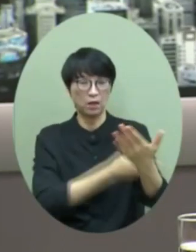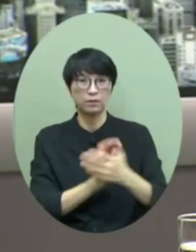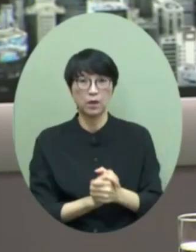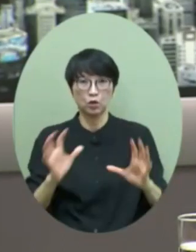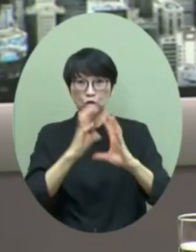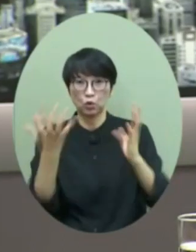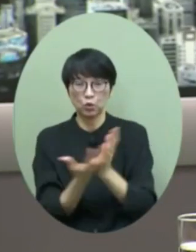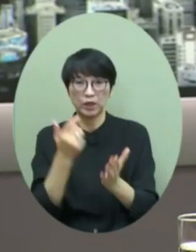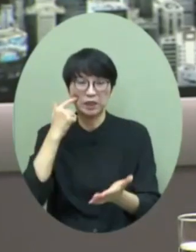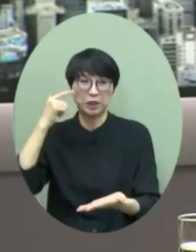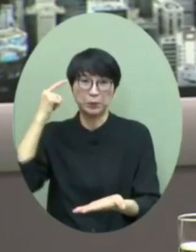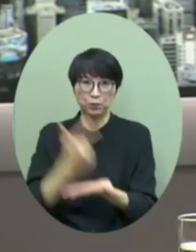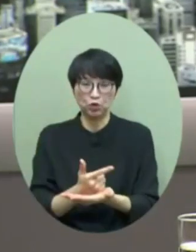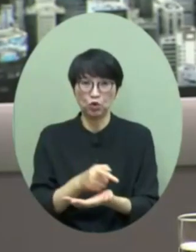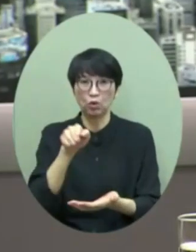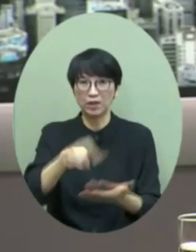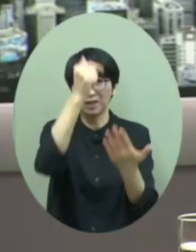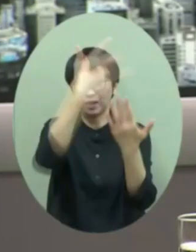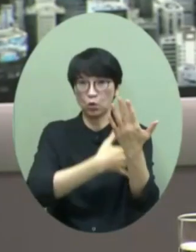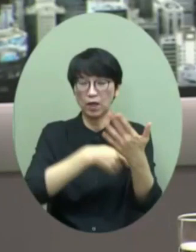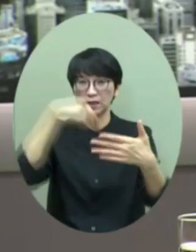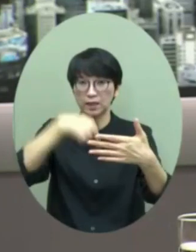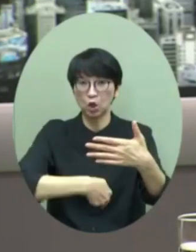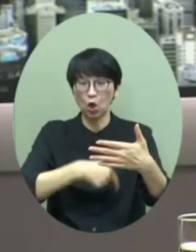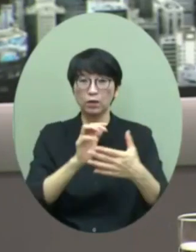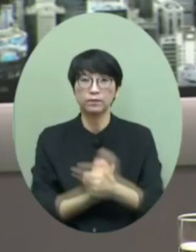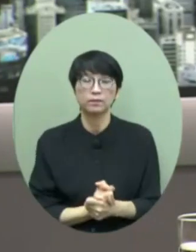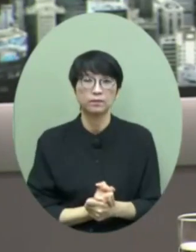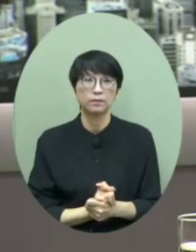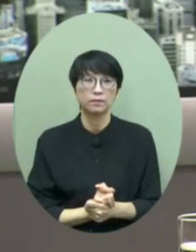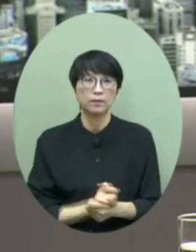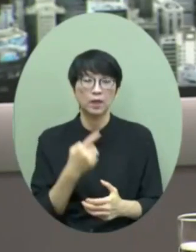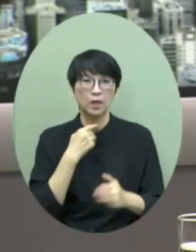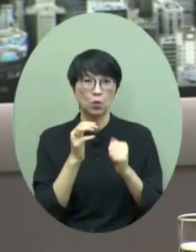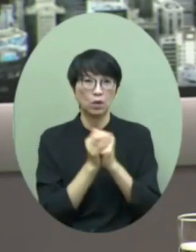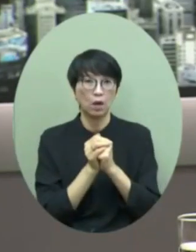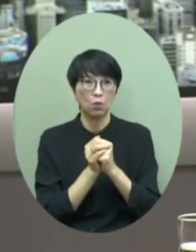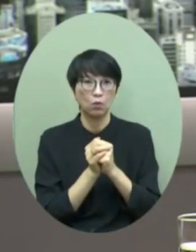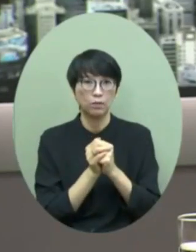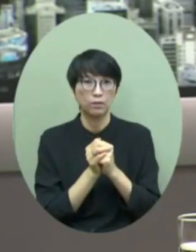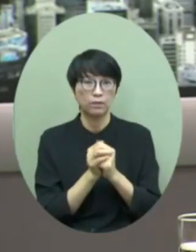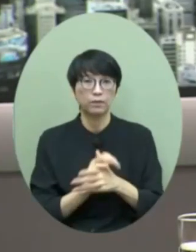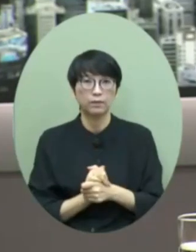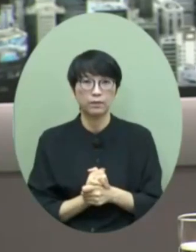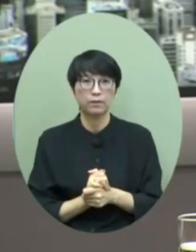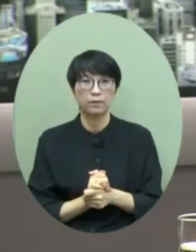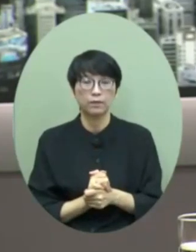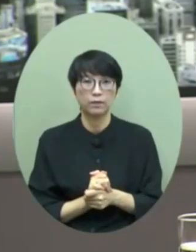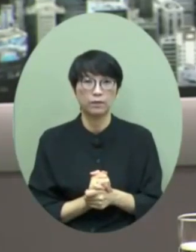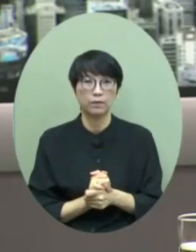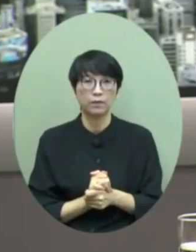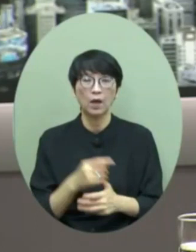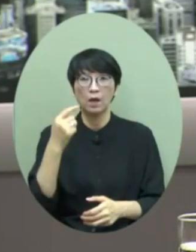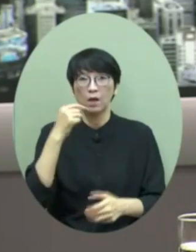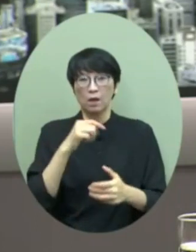That's why we could invoke existing legislation such as the Organized and Serious